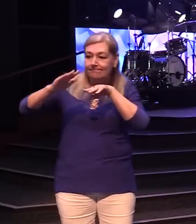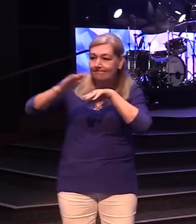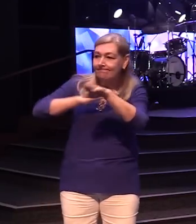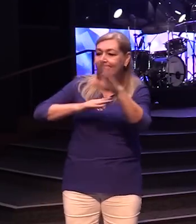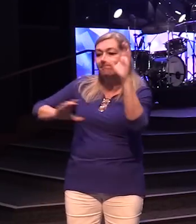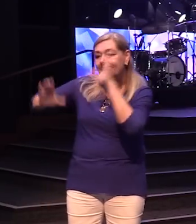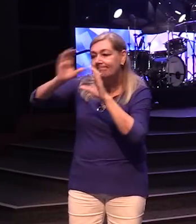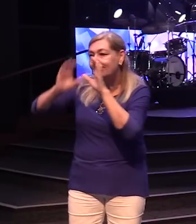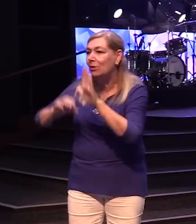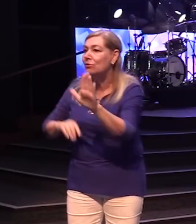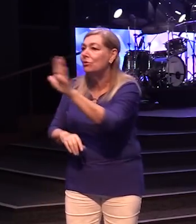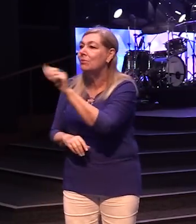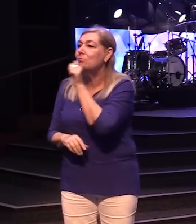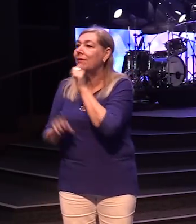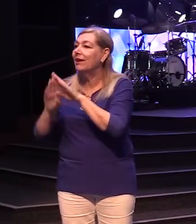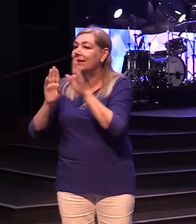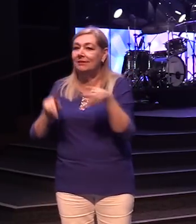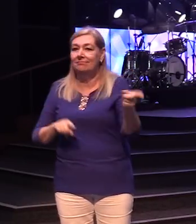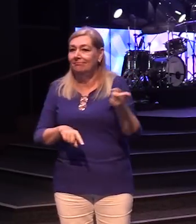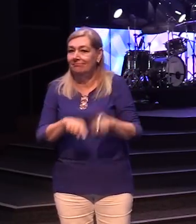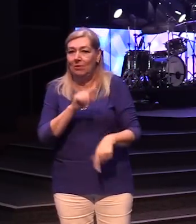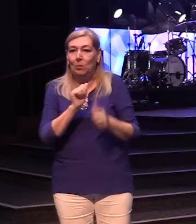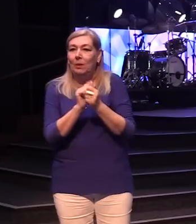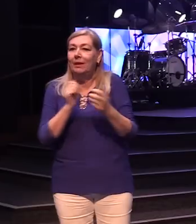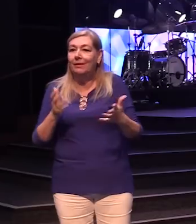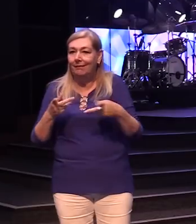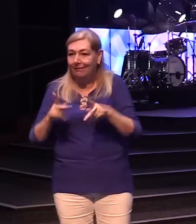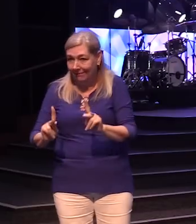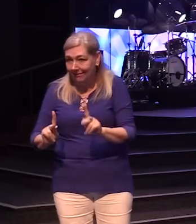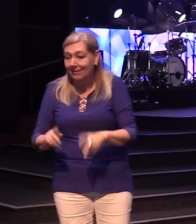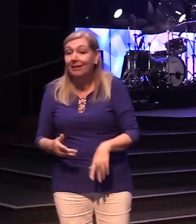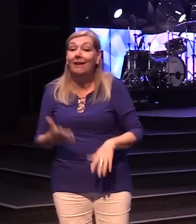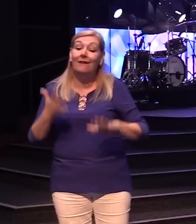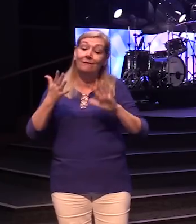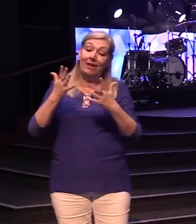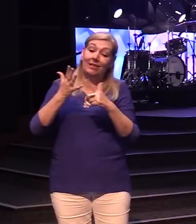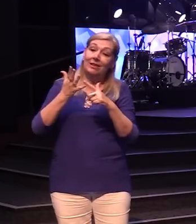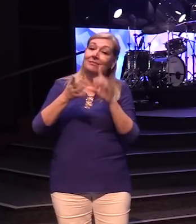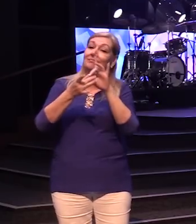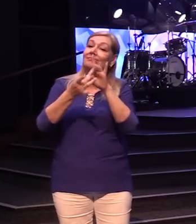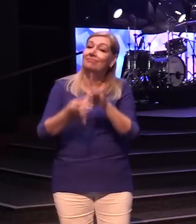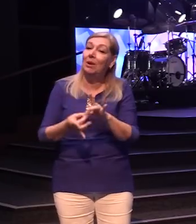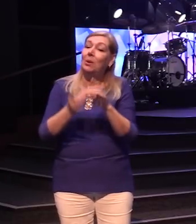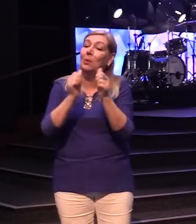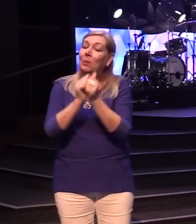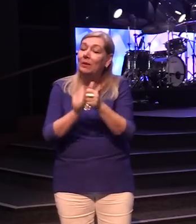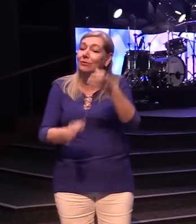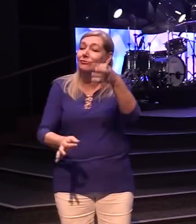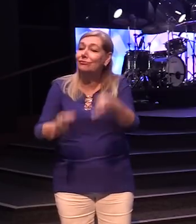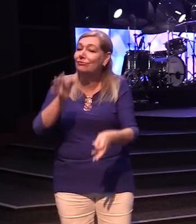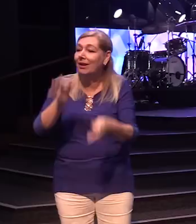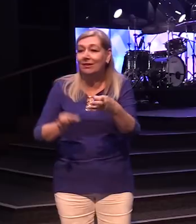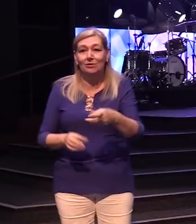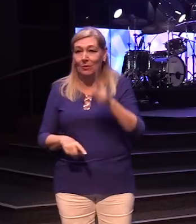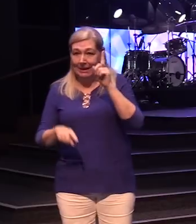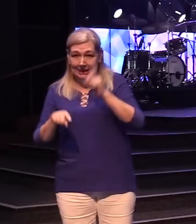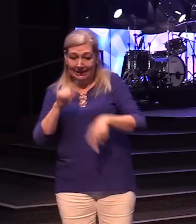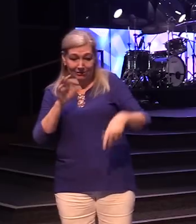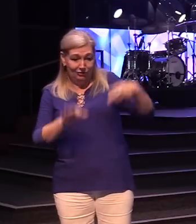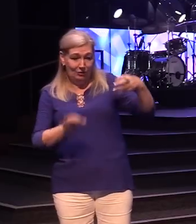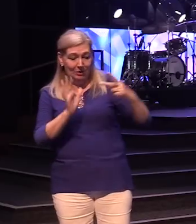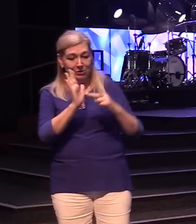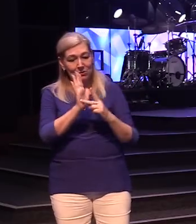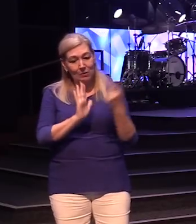private property. The Fifth Amendment is about trial. You shouldn't have to stand trial twice for the same thing. No